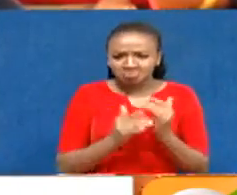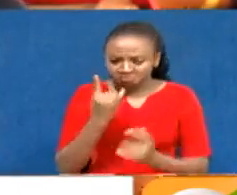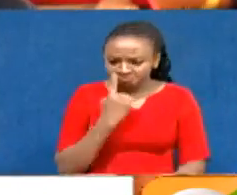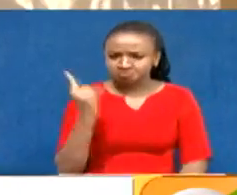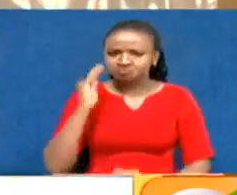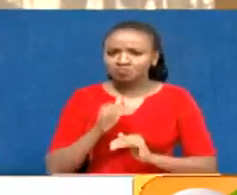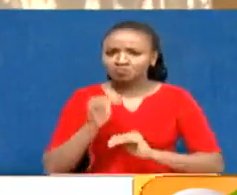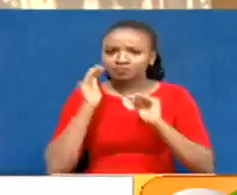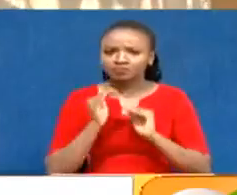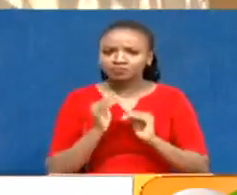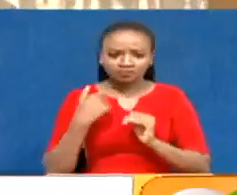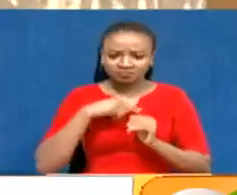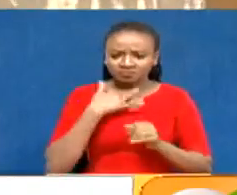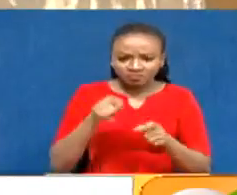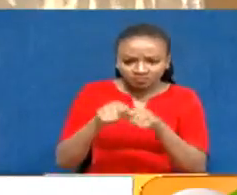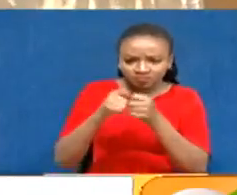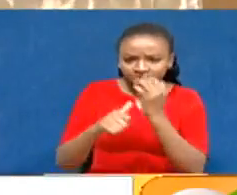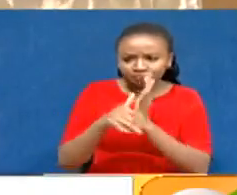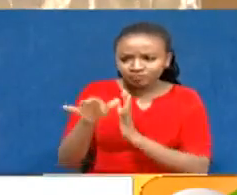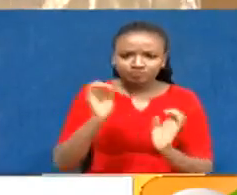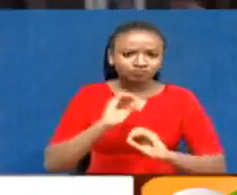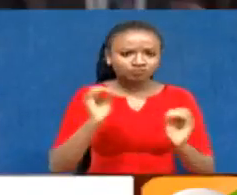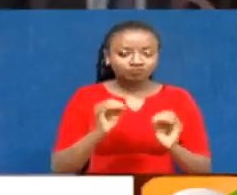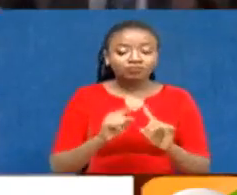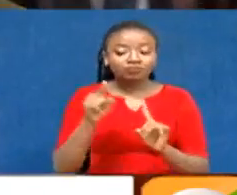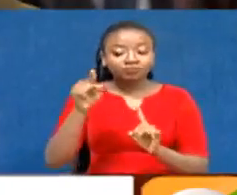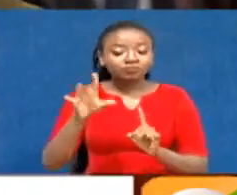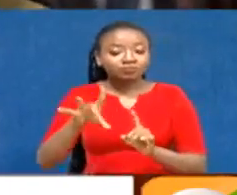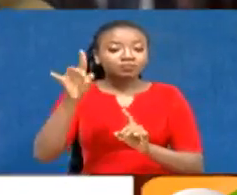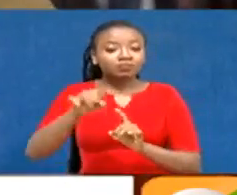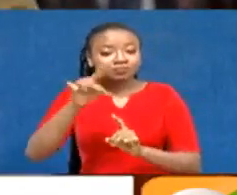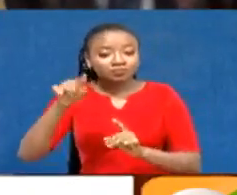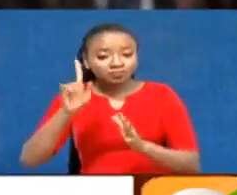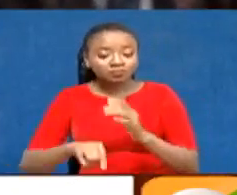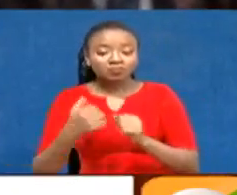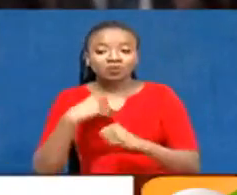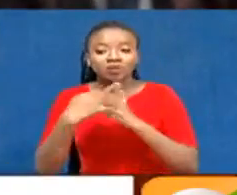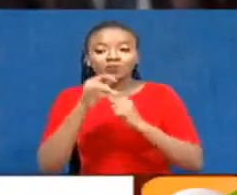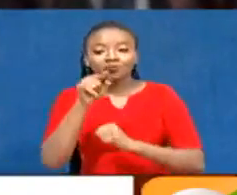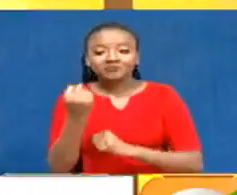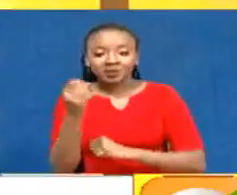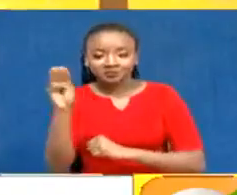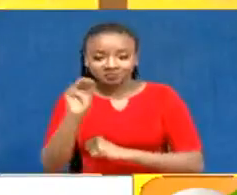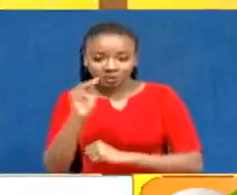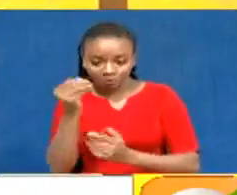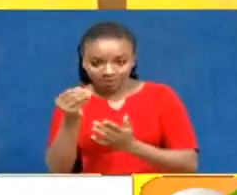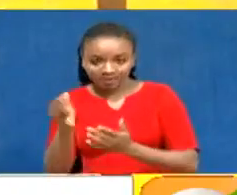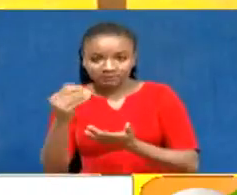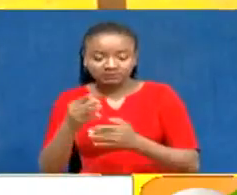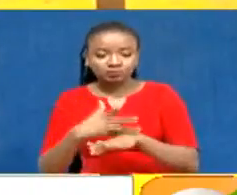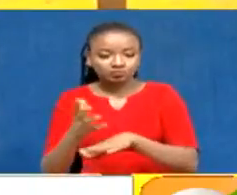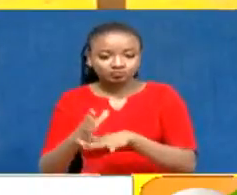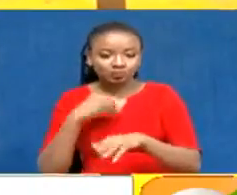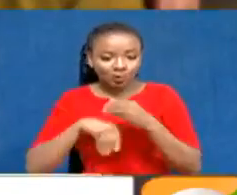did not act in bad faith. Mwendwa faces three counts of fraudulently acquiring public property worth 8.5 million shillings. He also faces a